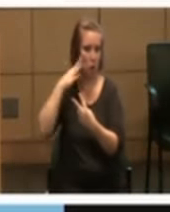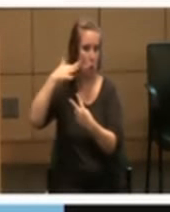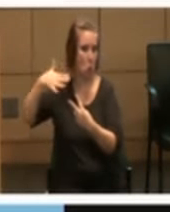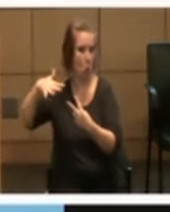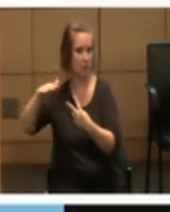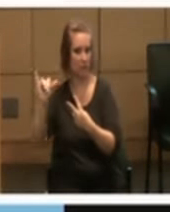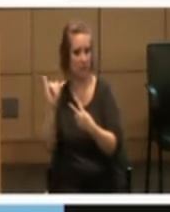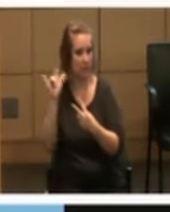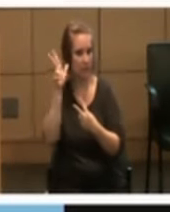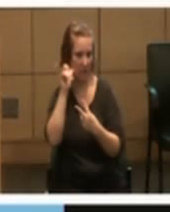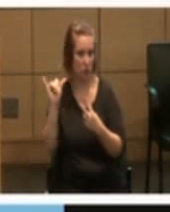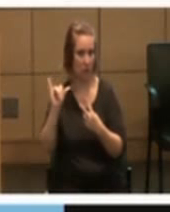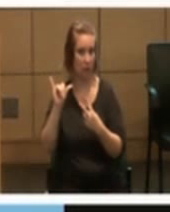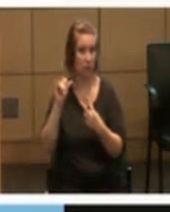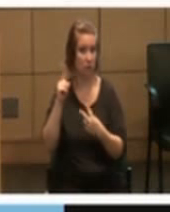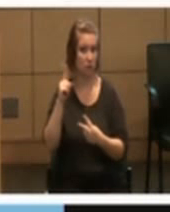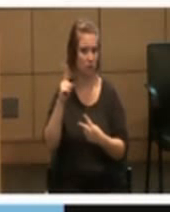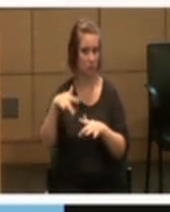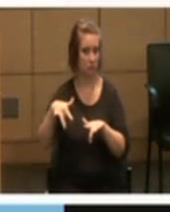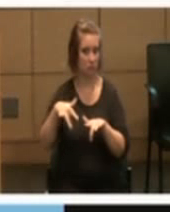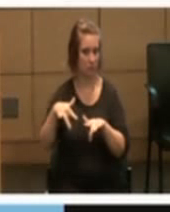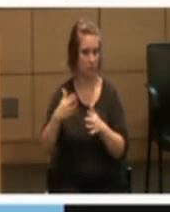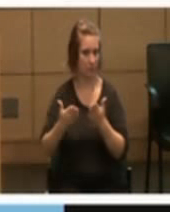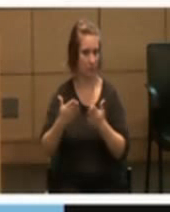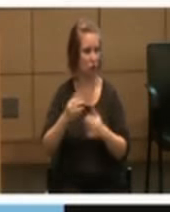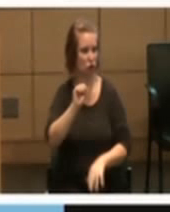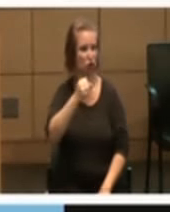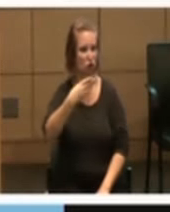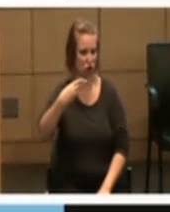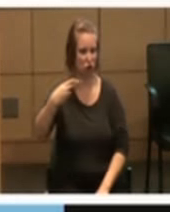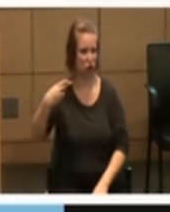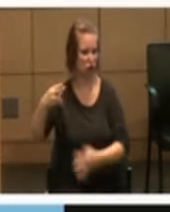this, maybe.